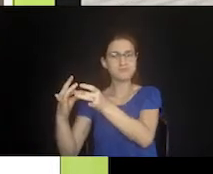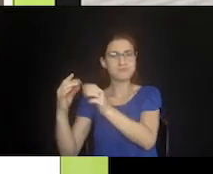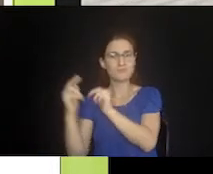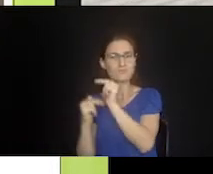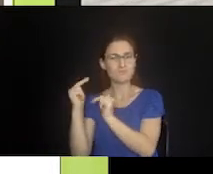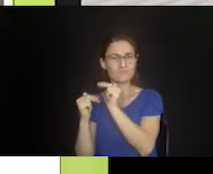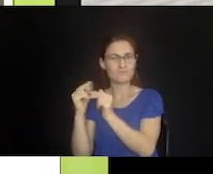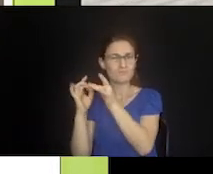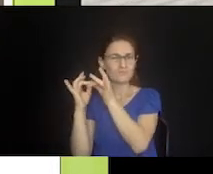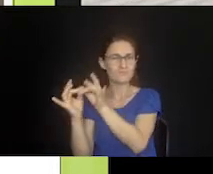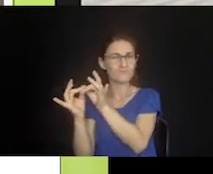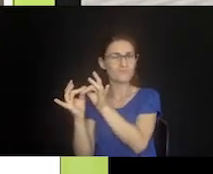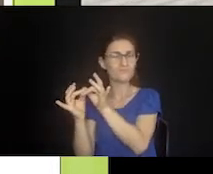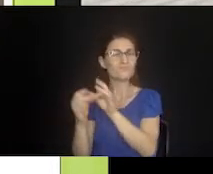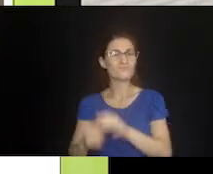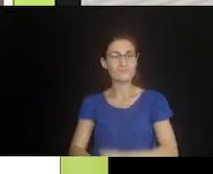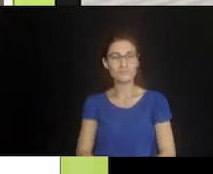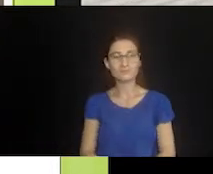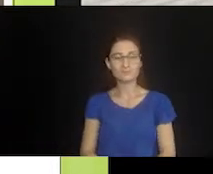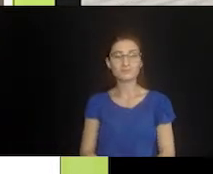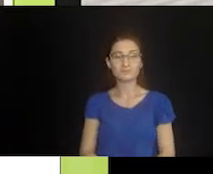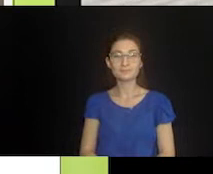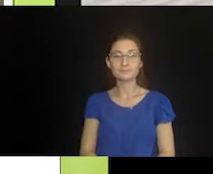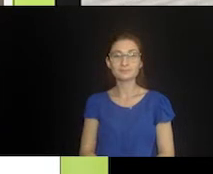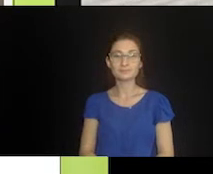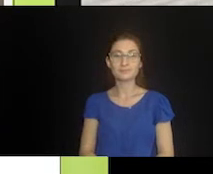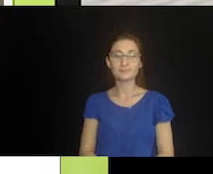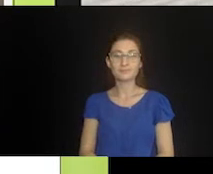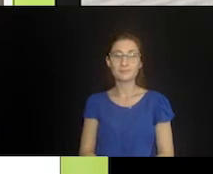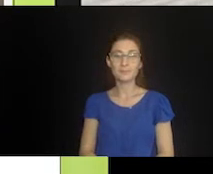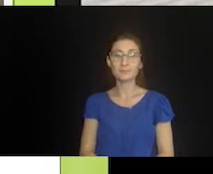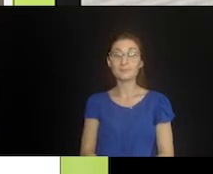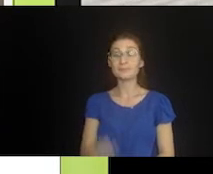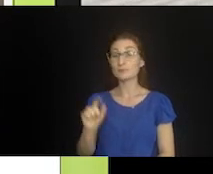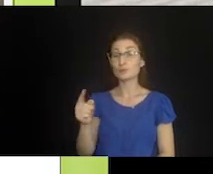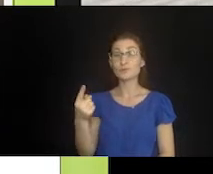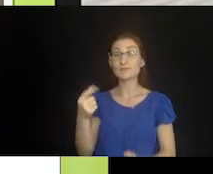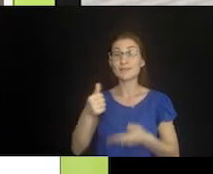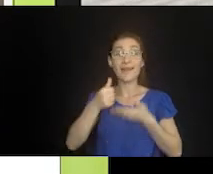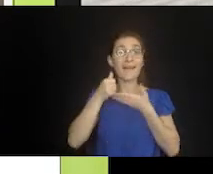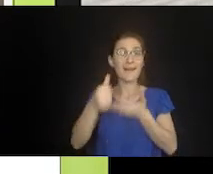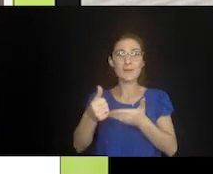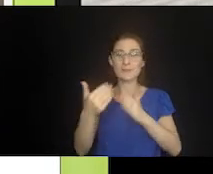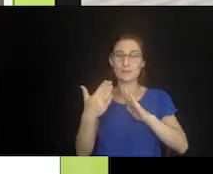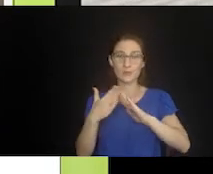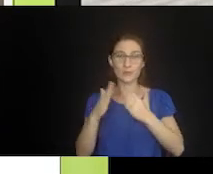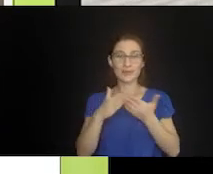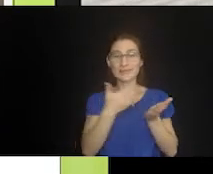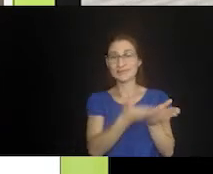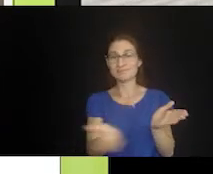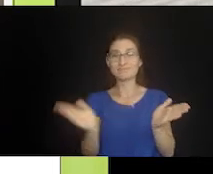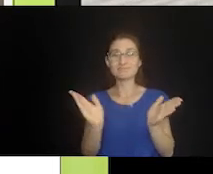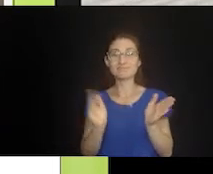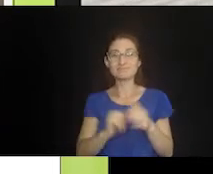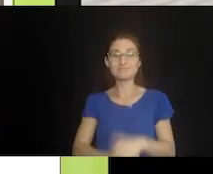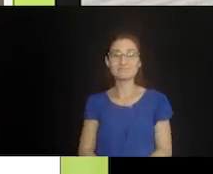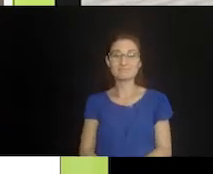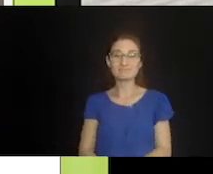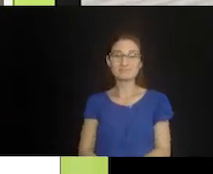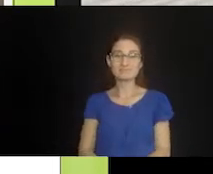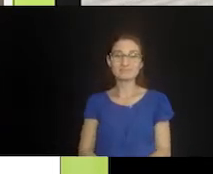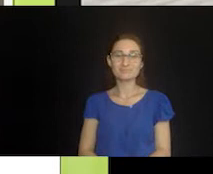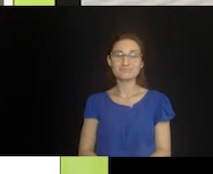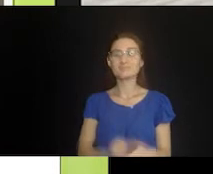those relationships with other people outside of your organization, and you just want to be helpful to